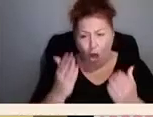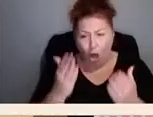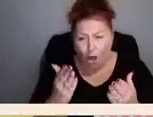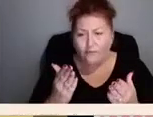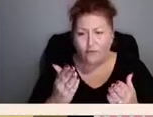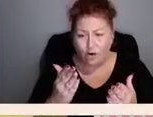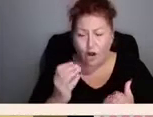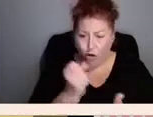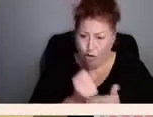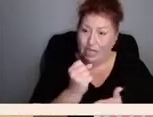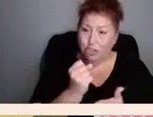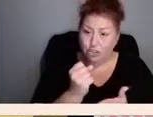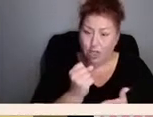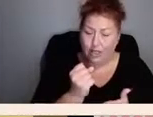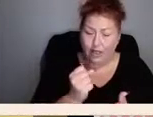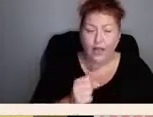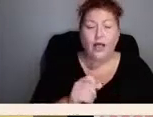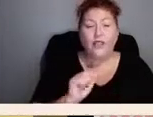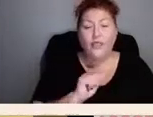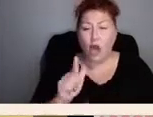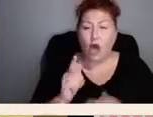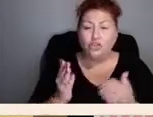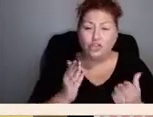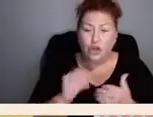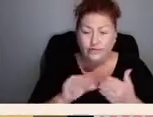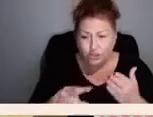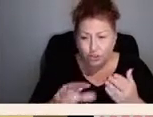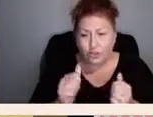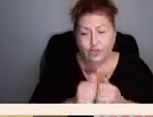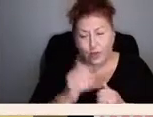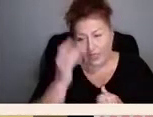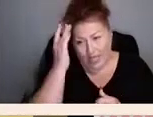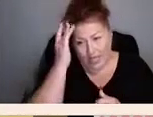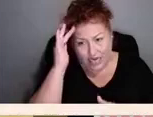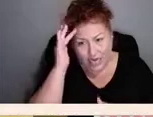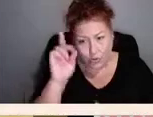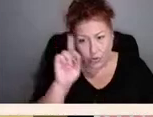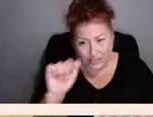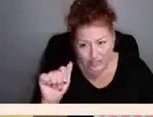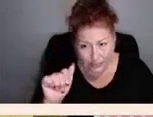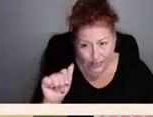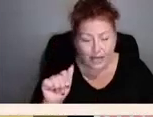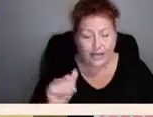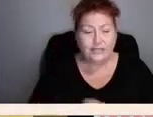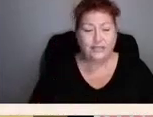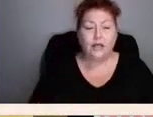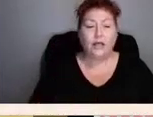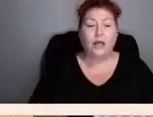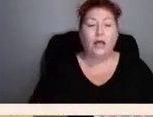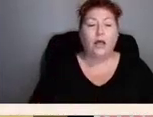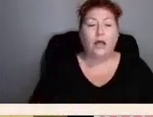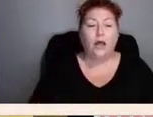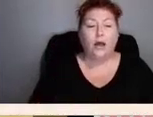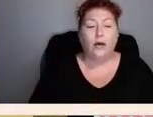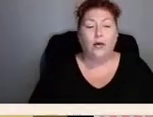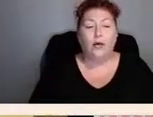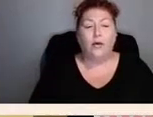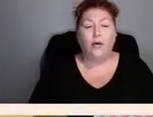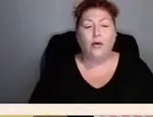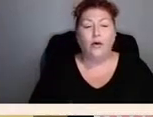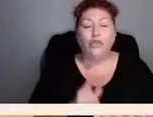meaningful credential, they all serve students with intellectual disabilities.